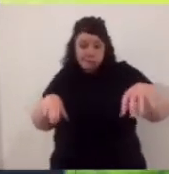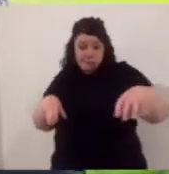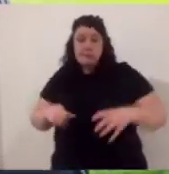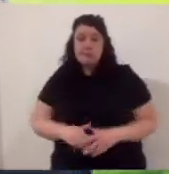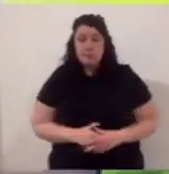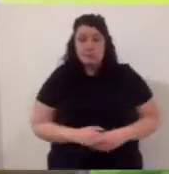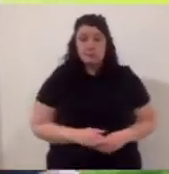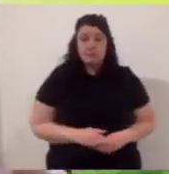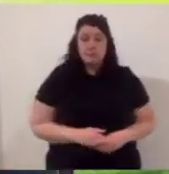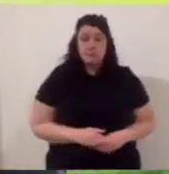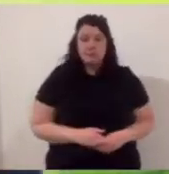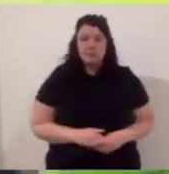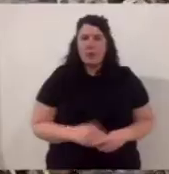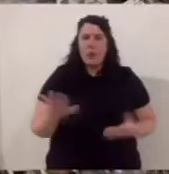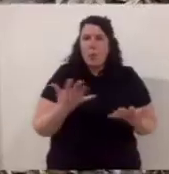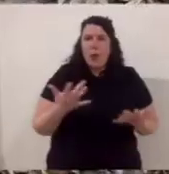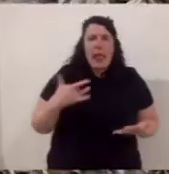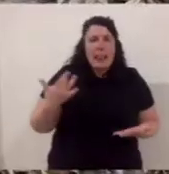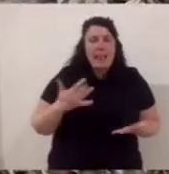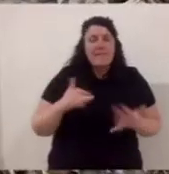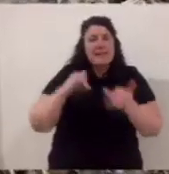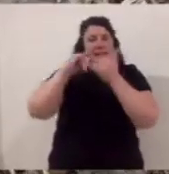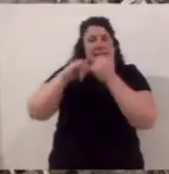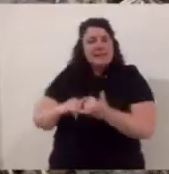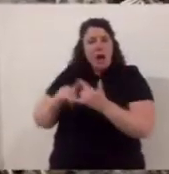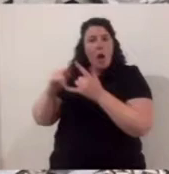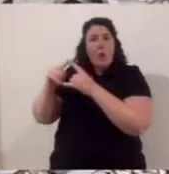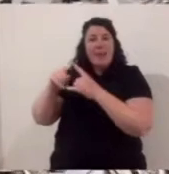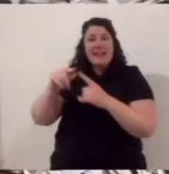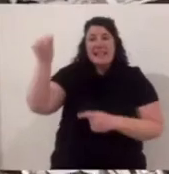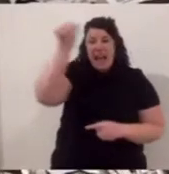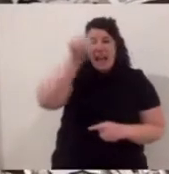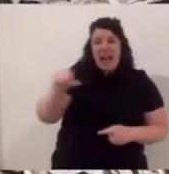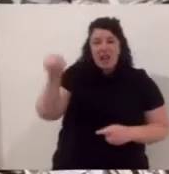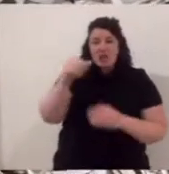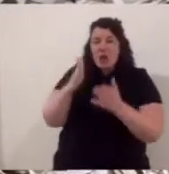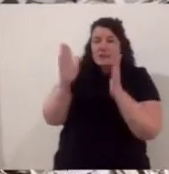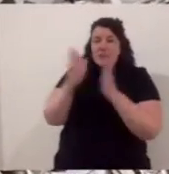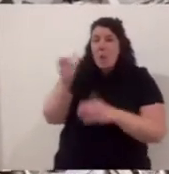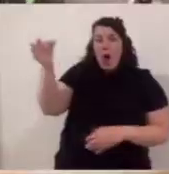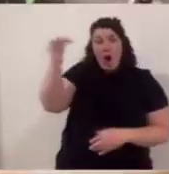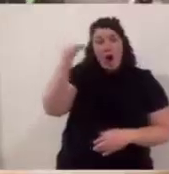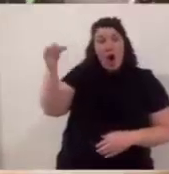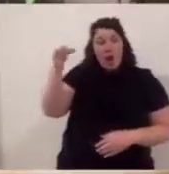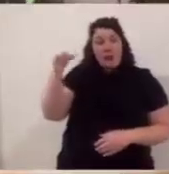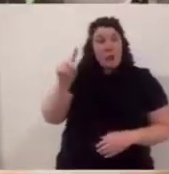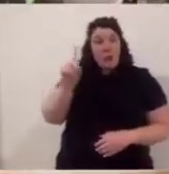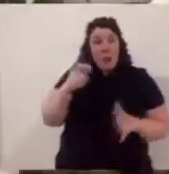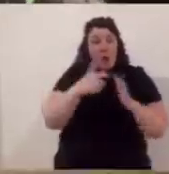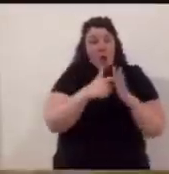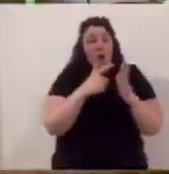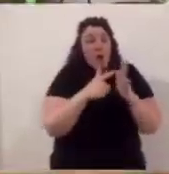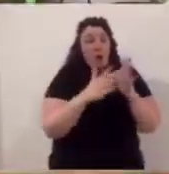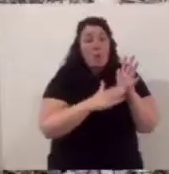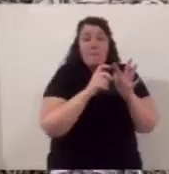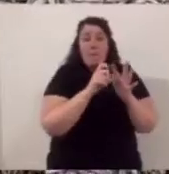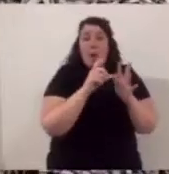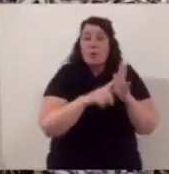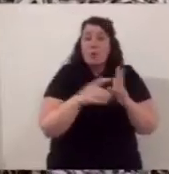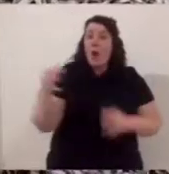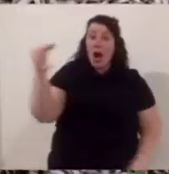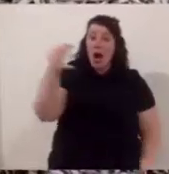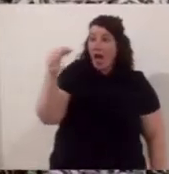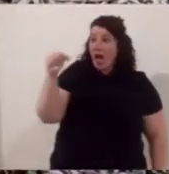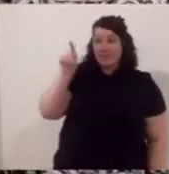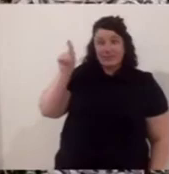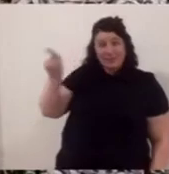efficient means of getting around. Komodo dragons are found in Southeast Asia and only on a couple of smallish islands. One of